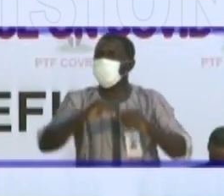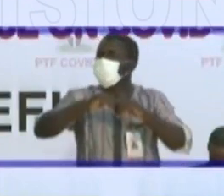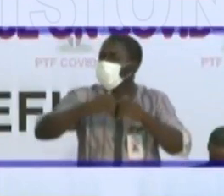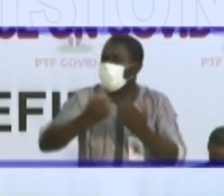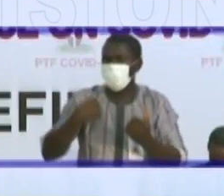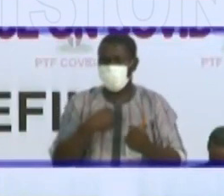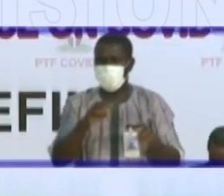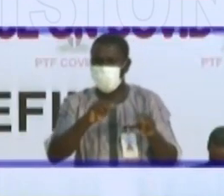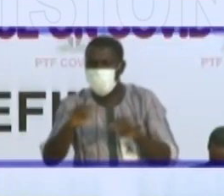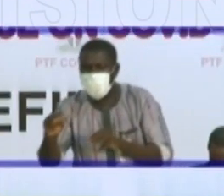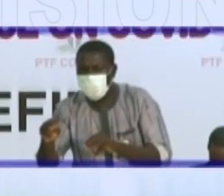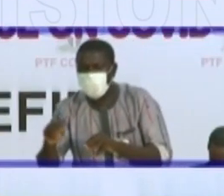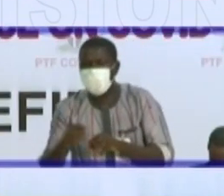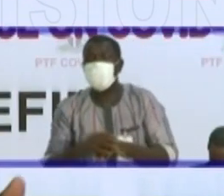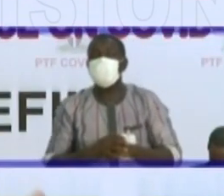we move,